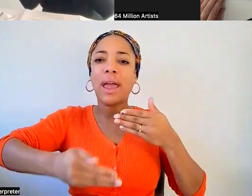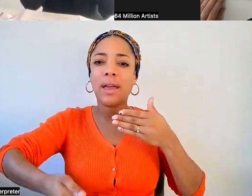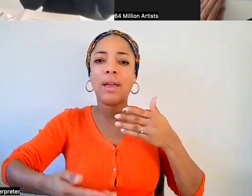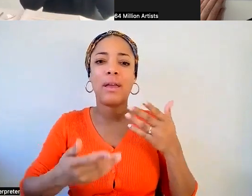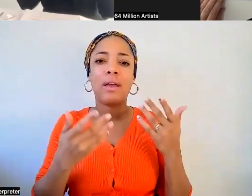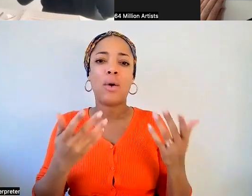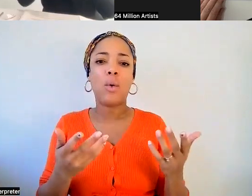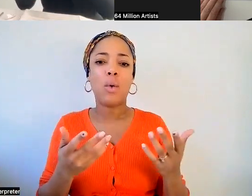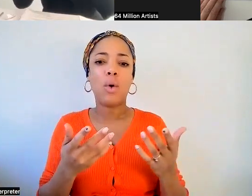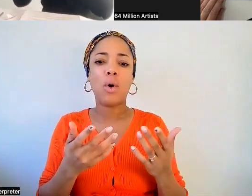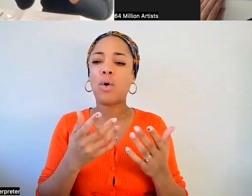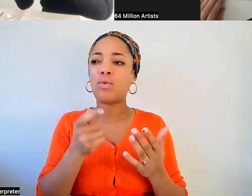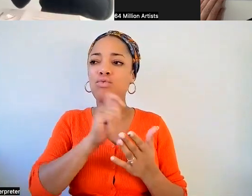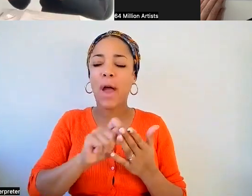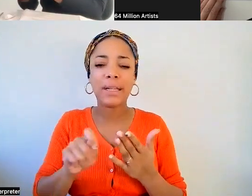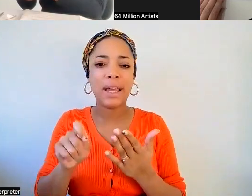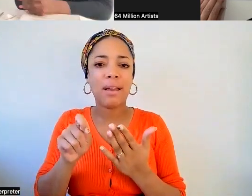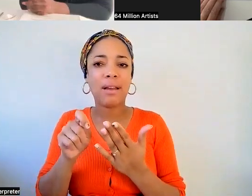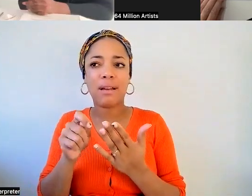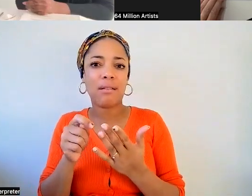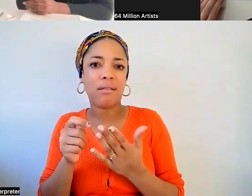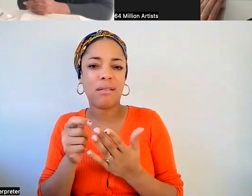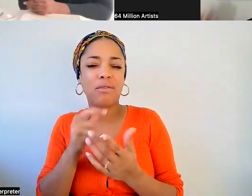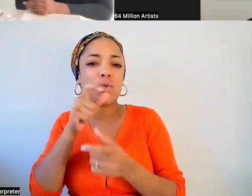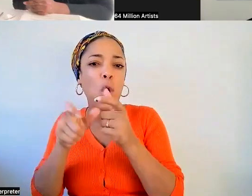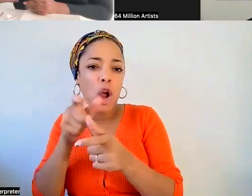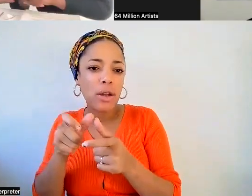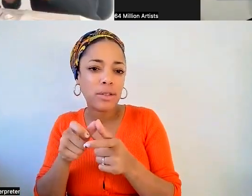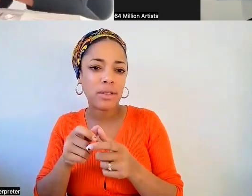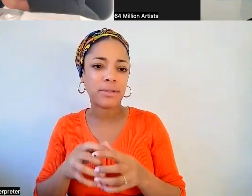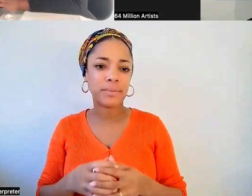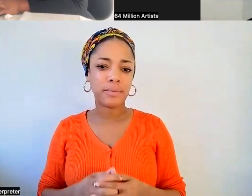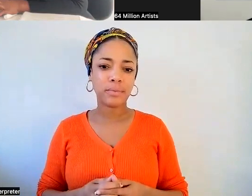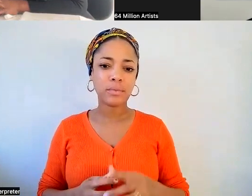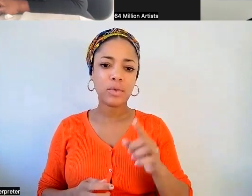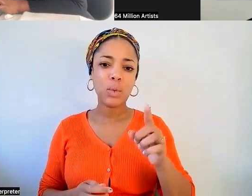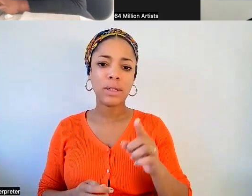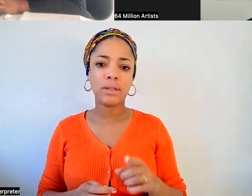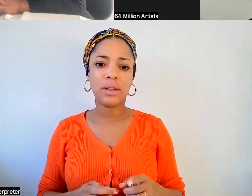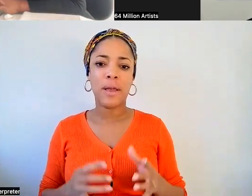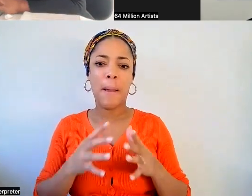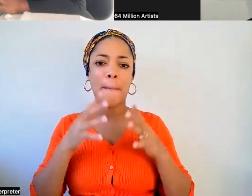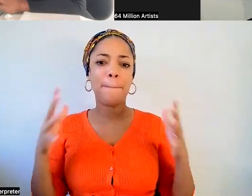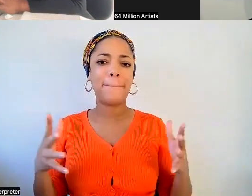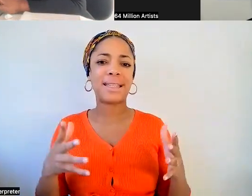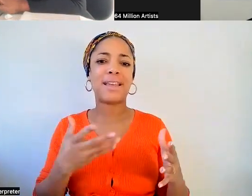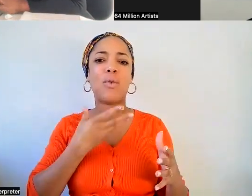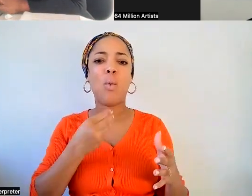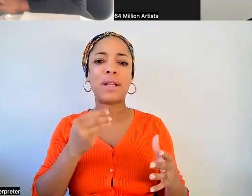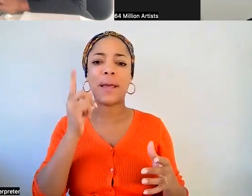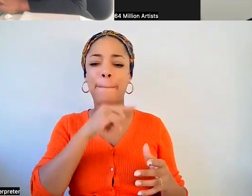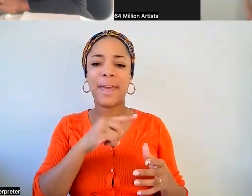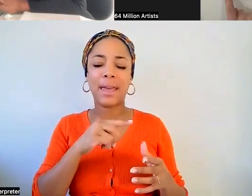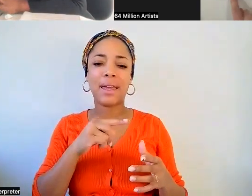of sticking to a particular word that comes up again and again. Look what I've written. Oh, okay. Massive wet pink mattress. It was